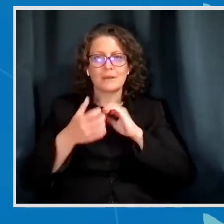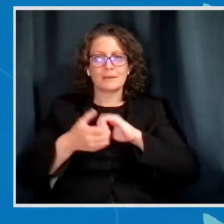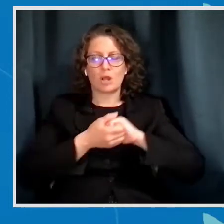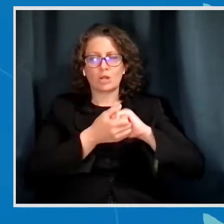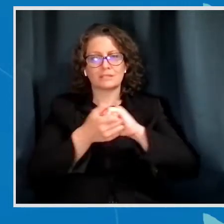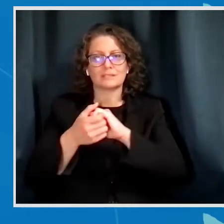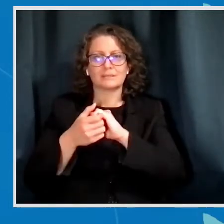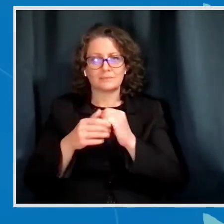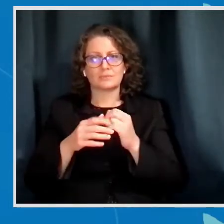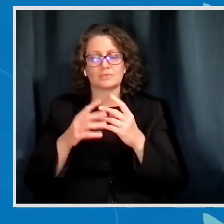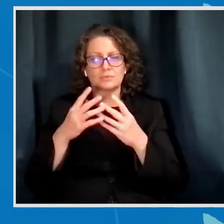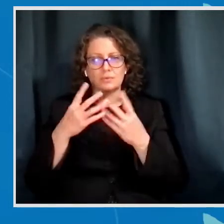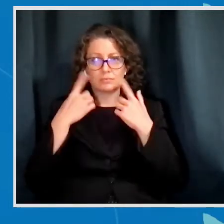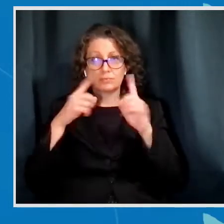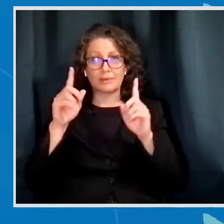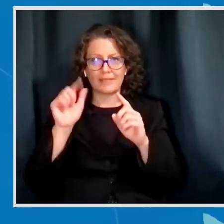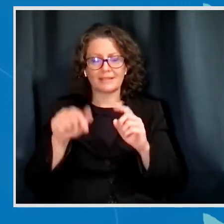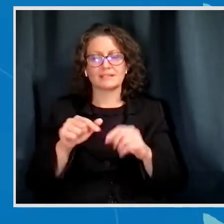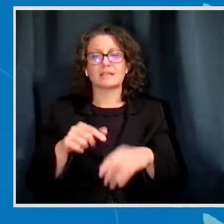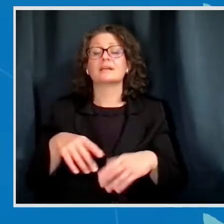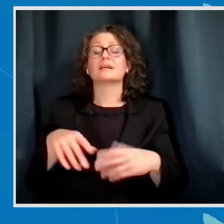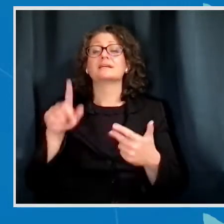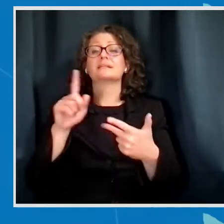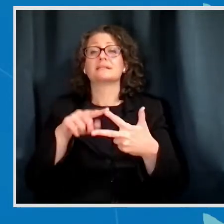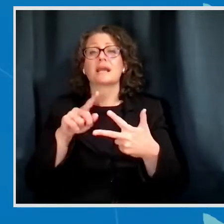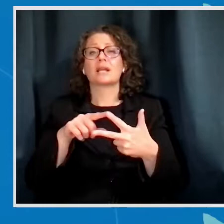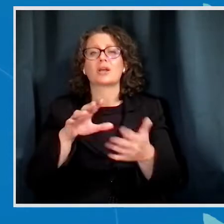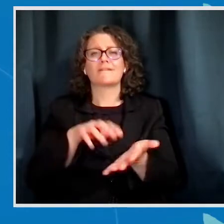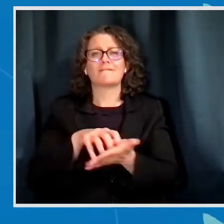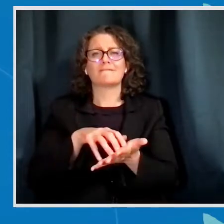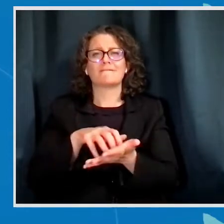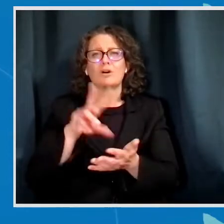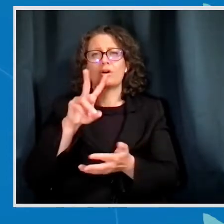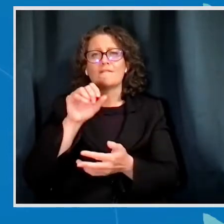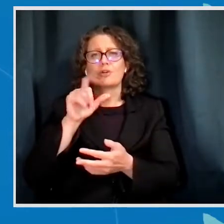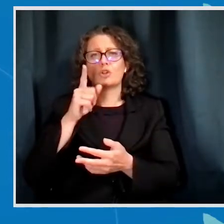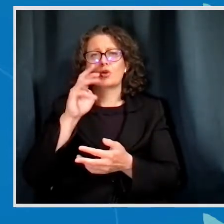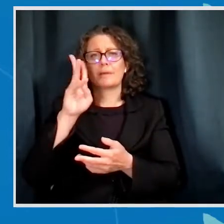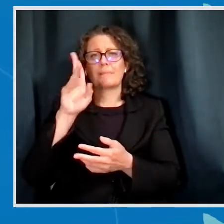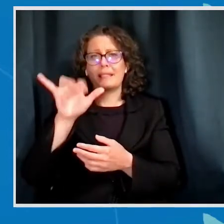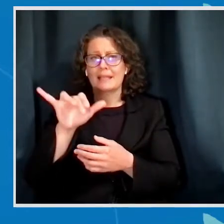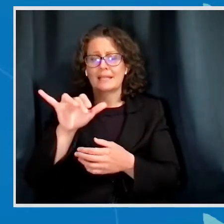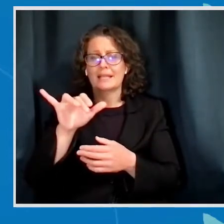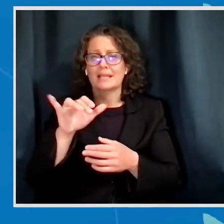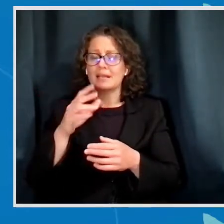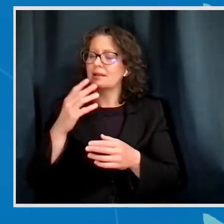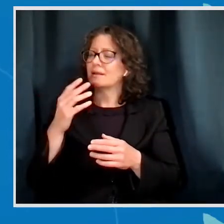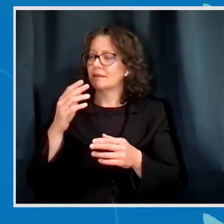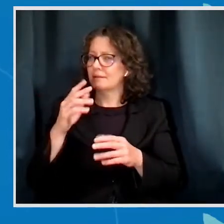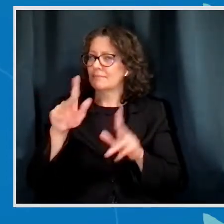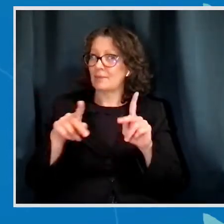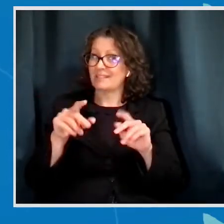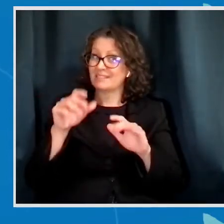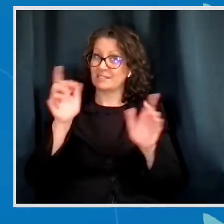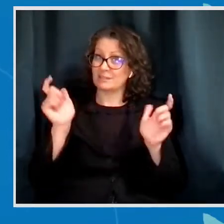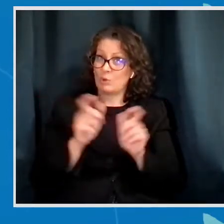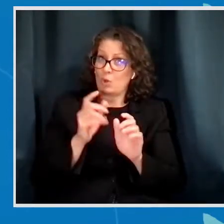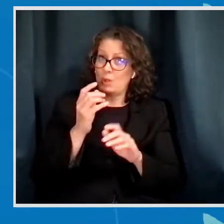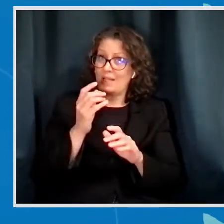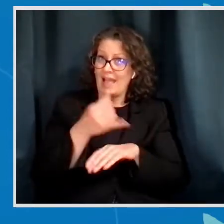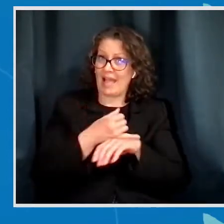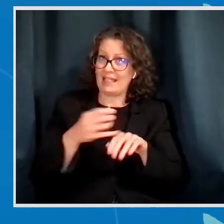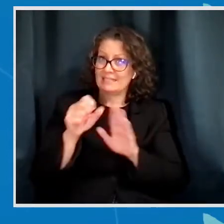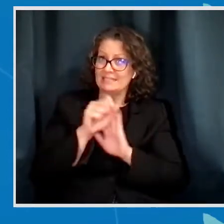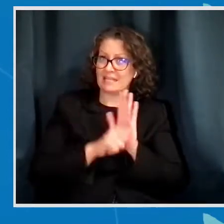vulnerability. Very familiar for those from small island states. We're passionate. We talk